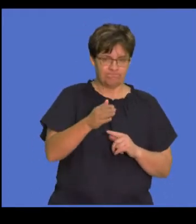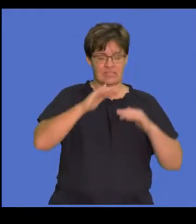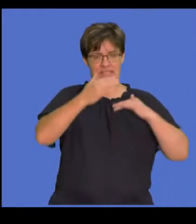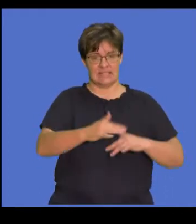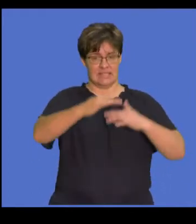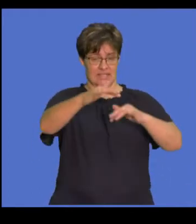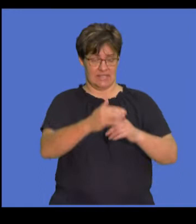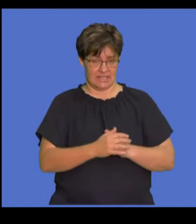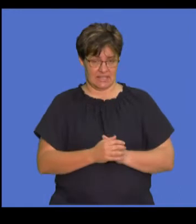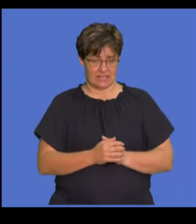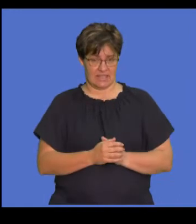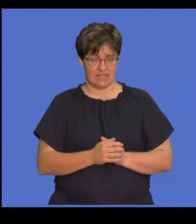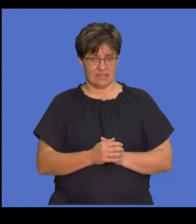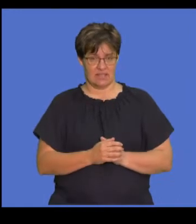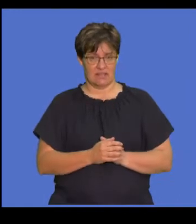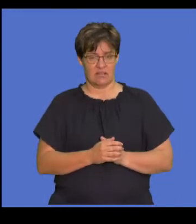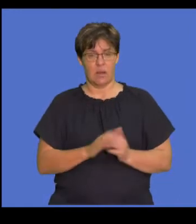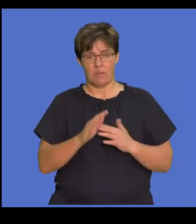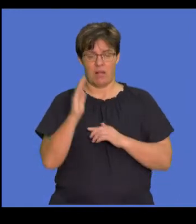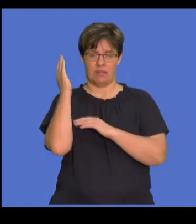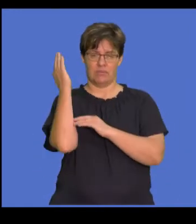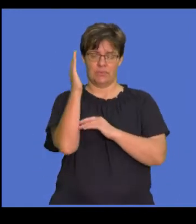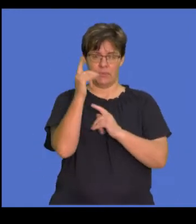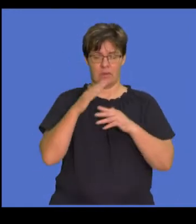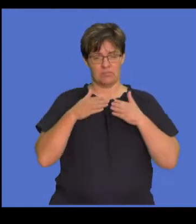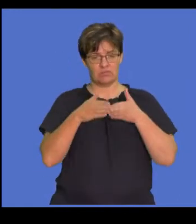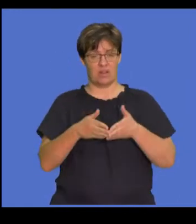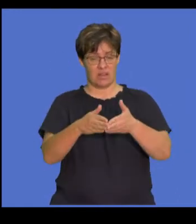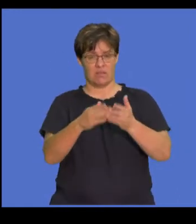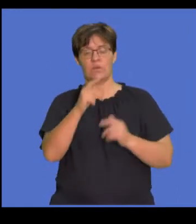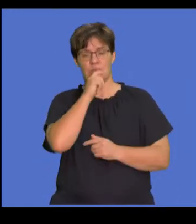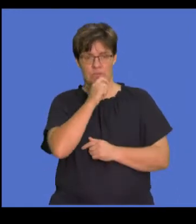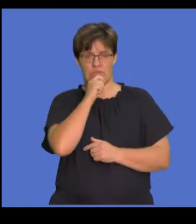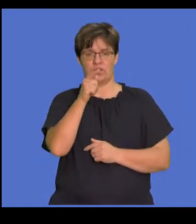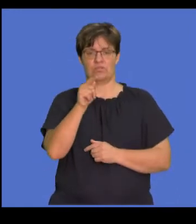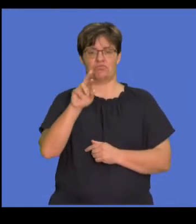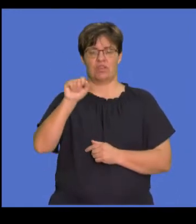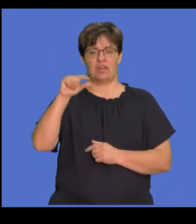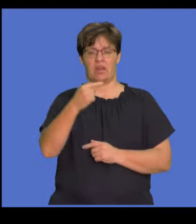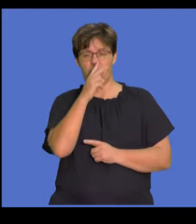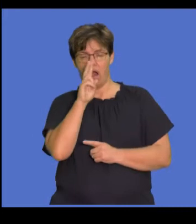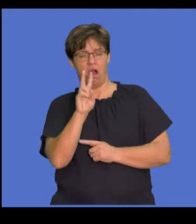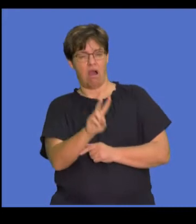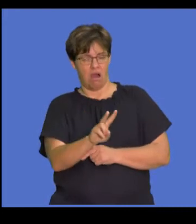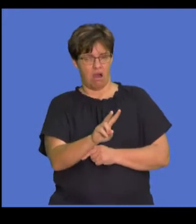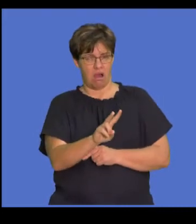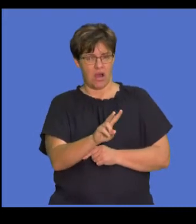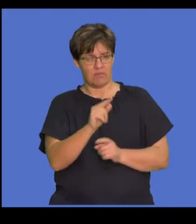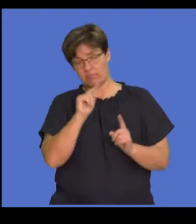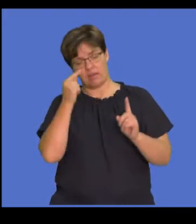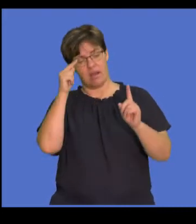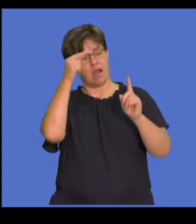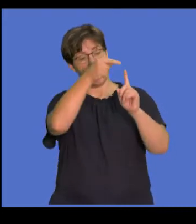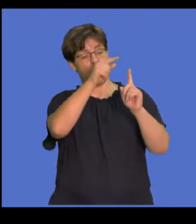on sea, right? So people that are sailing, they normally use trigonometry just to try and see if they get to a